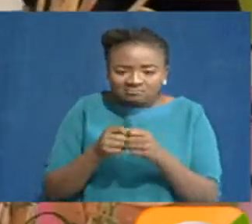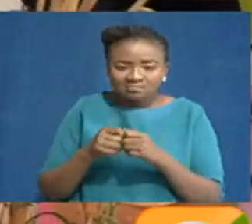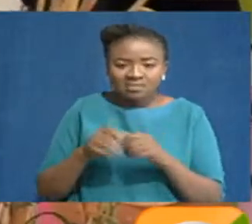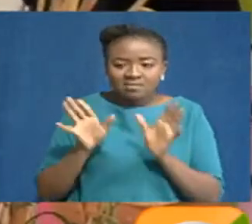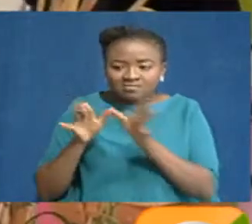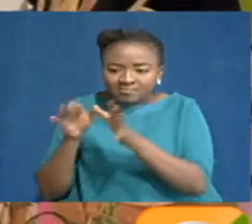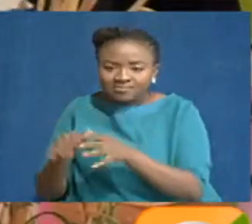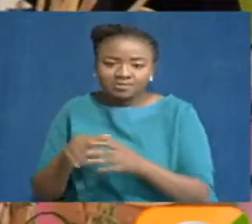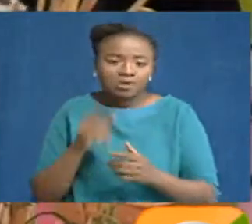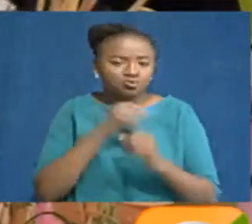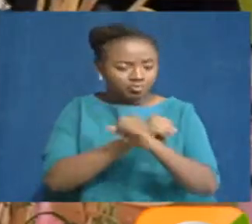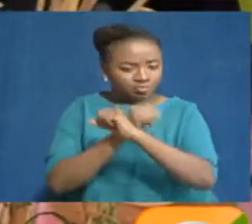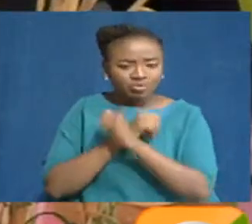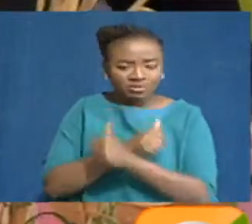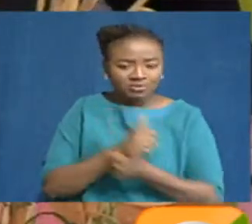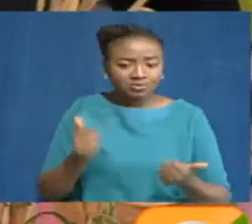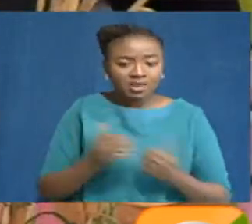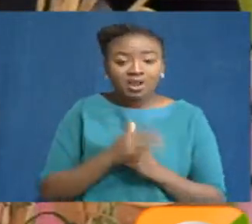No pollination, no food.